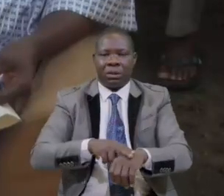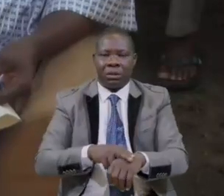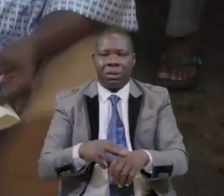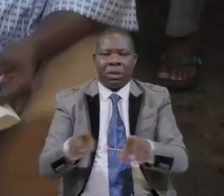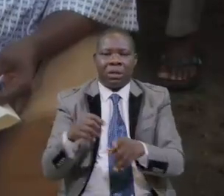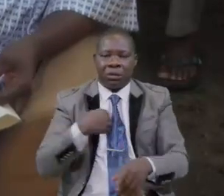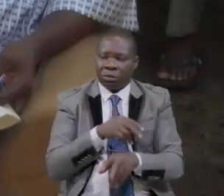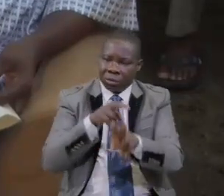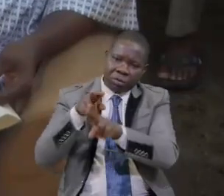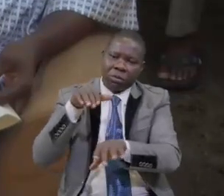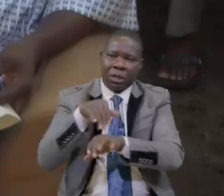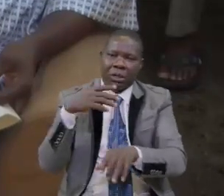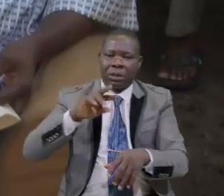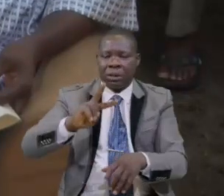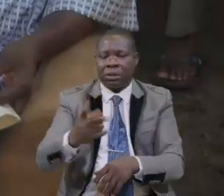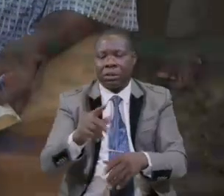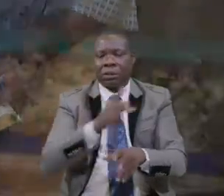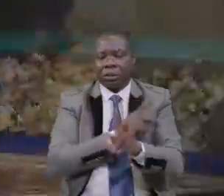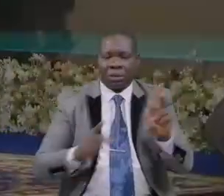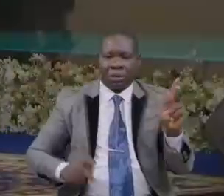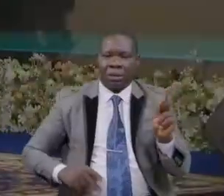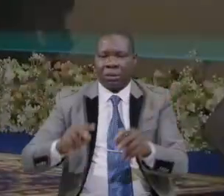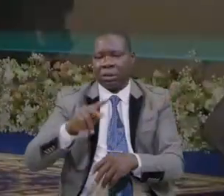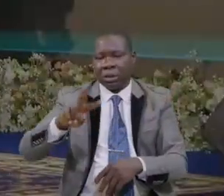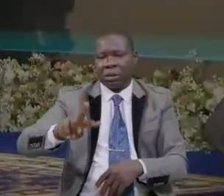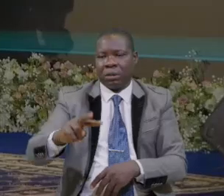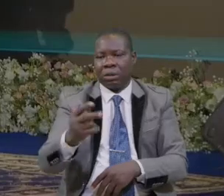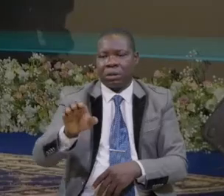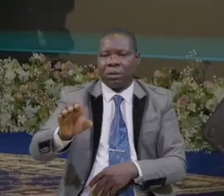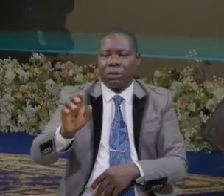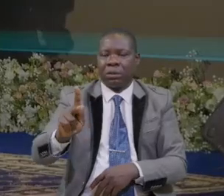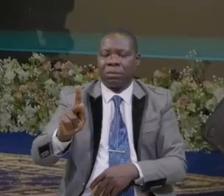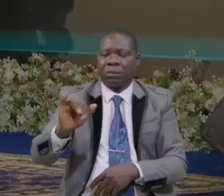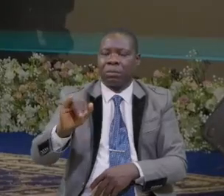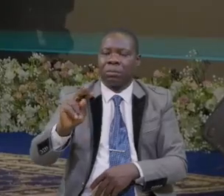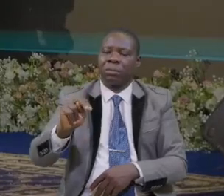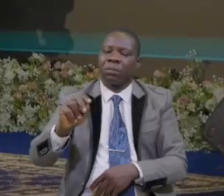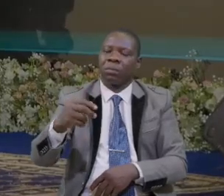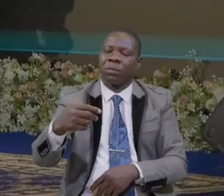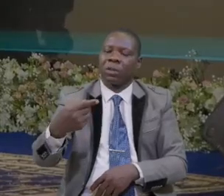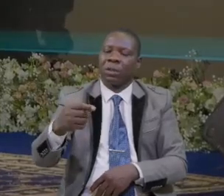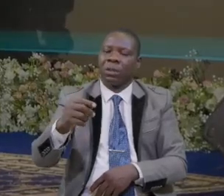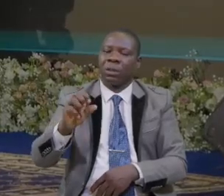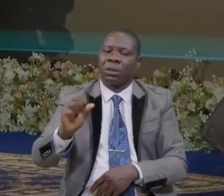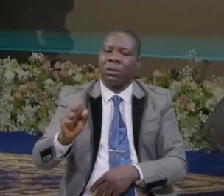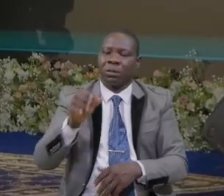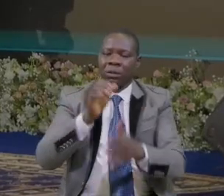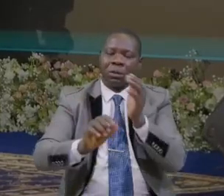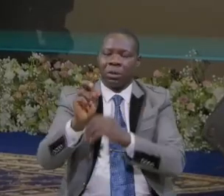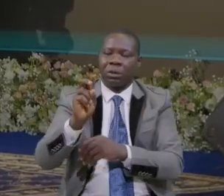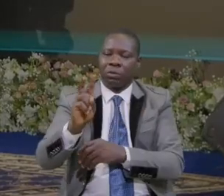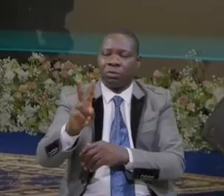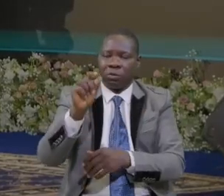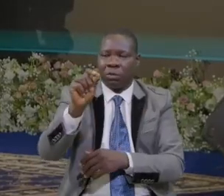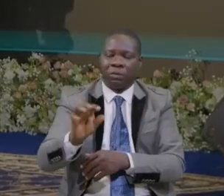2 Kings, we're looking at 2 Kings chapter 2, and I'm reading from verse 9. 2